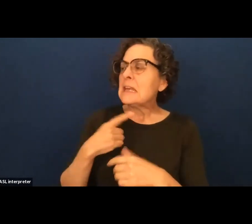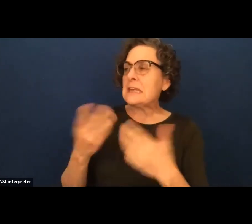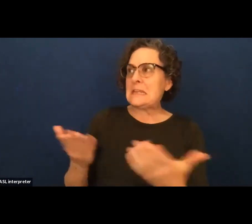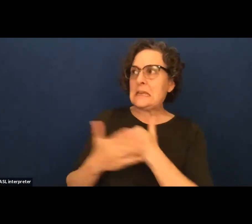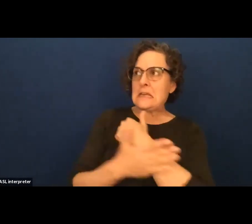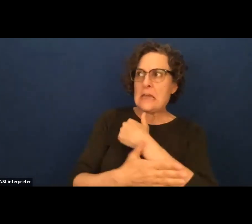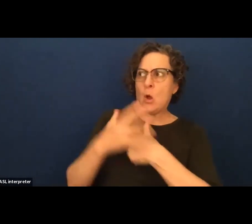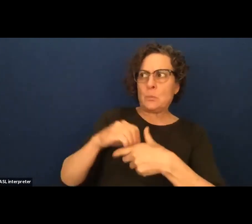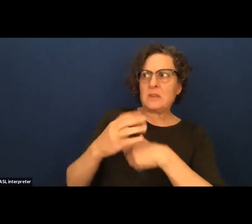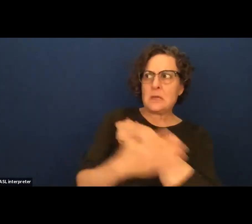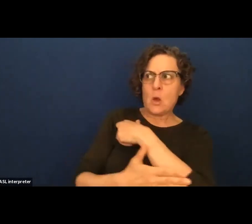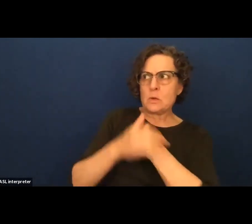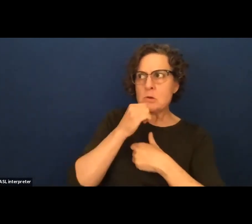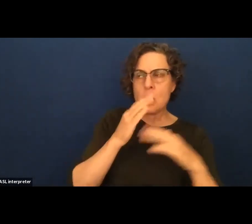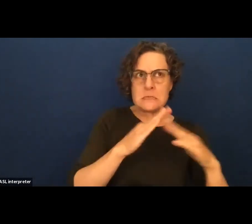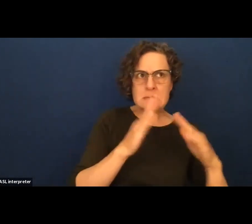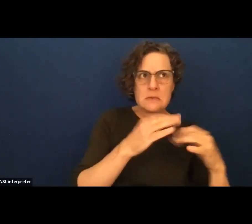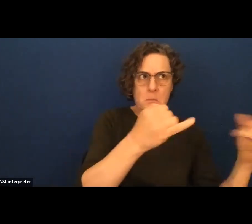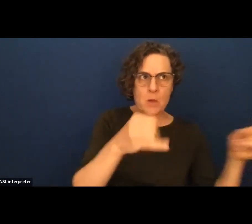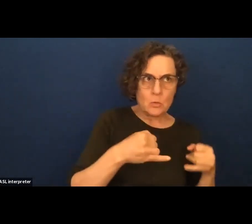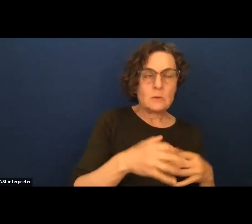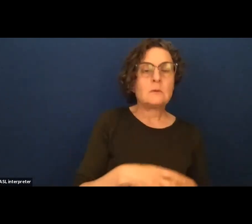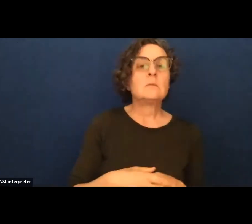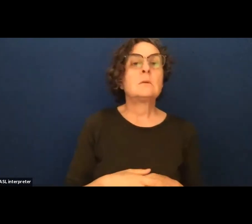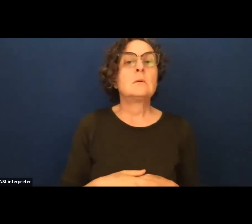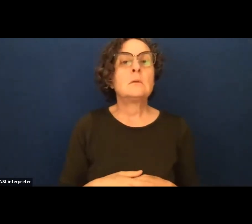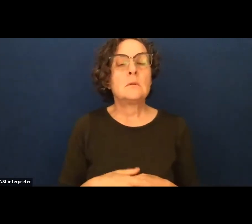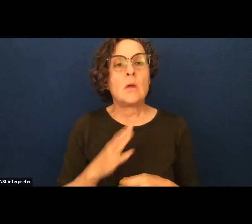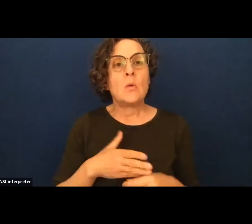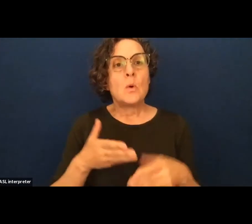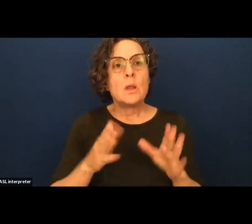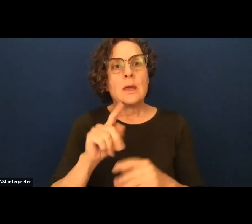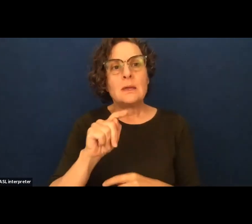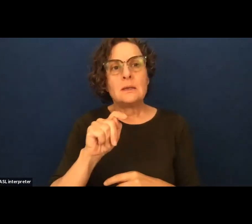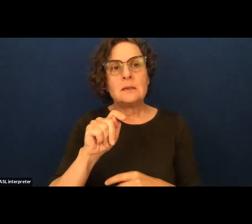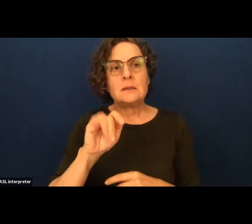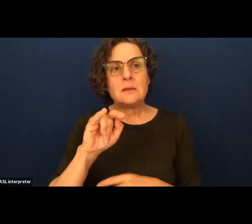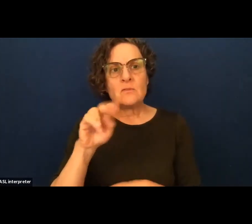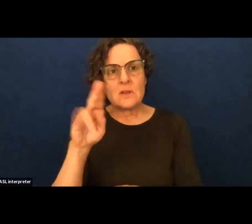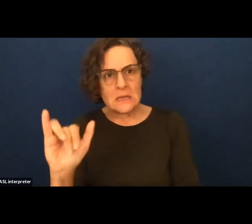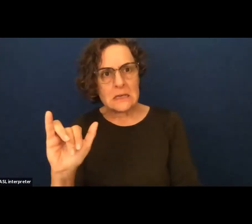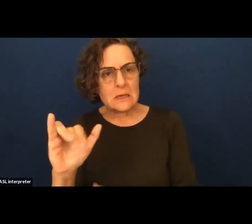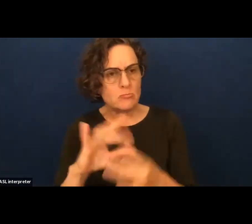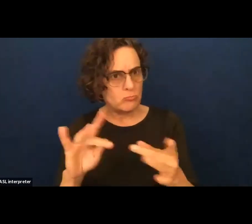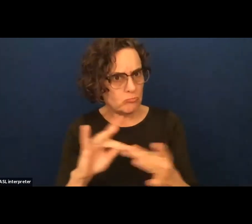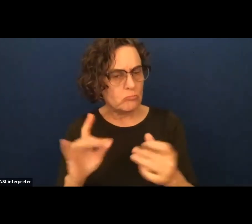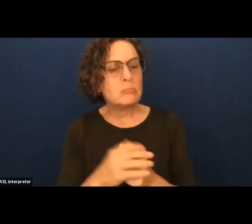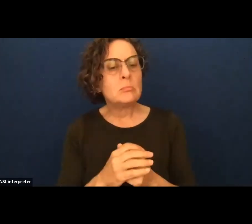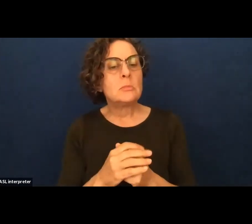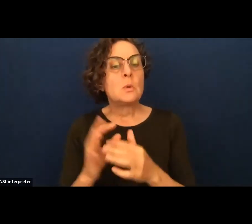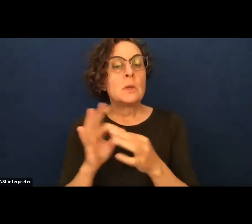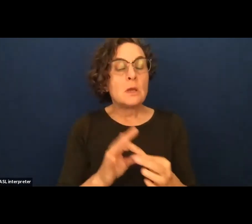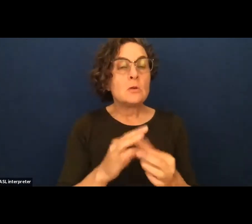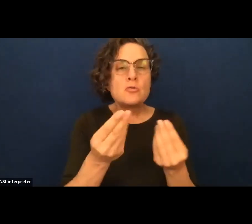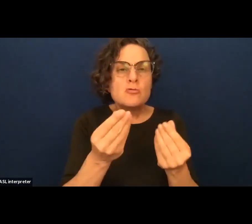let Tiffany speak to that. It's in relation to the soil sampling and the mapping of the